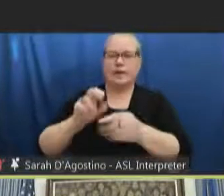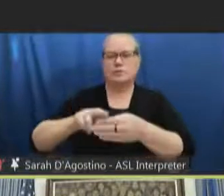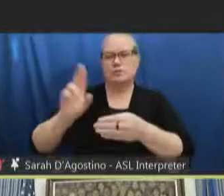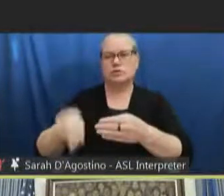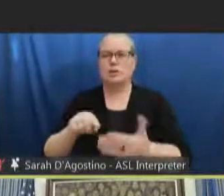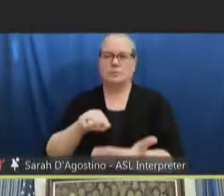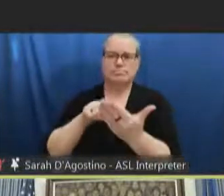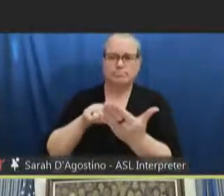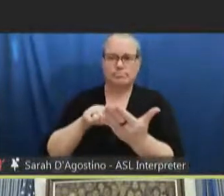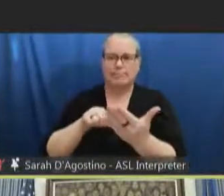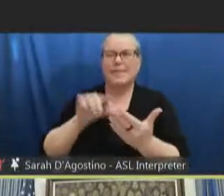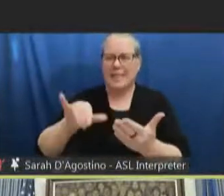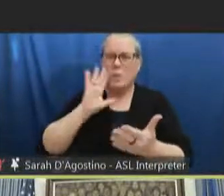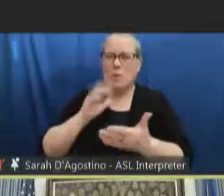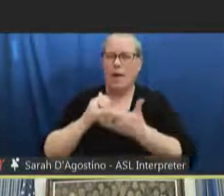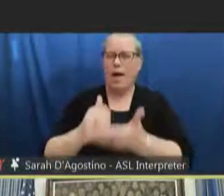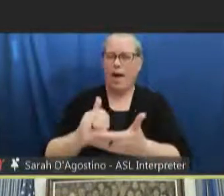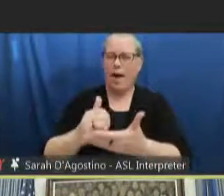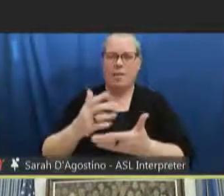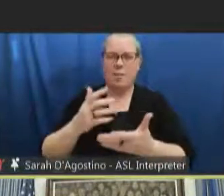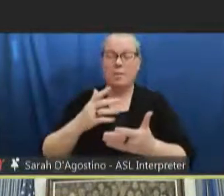around the area.